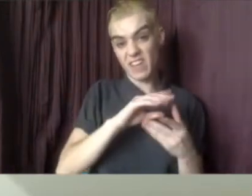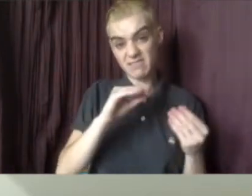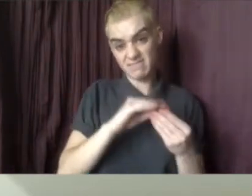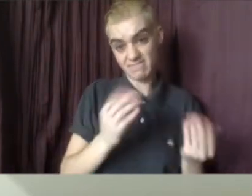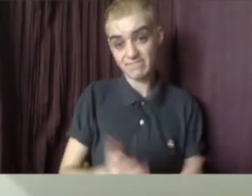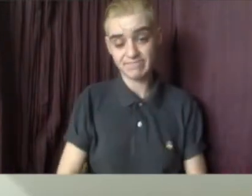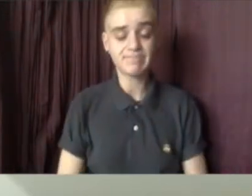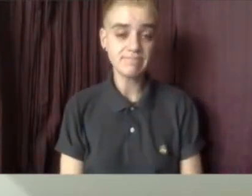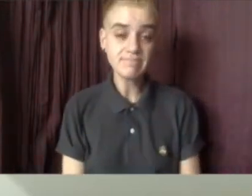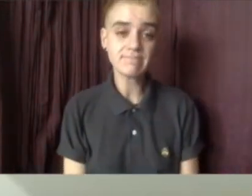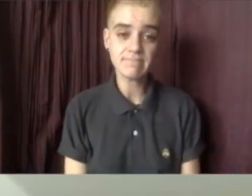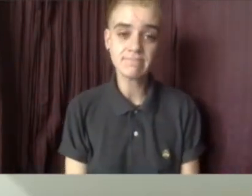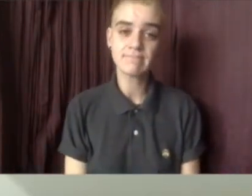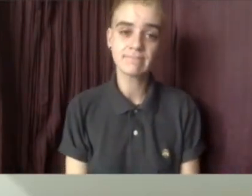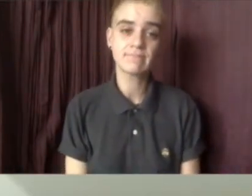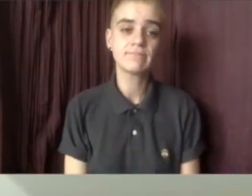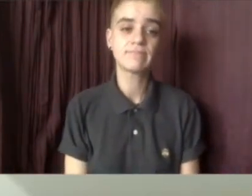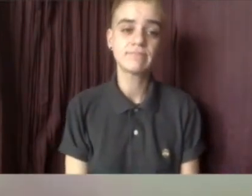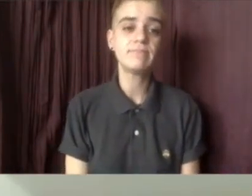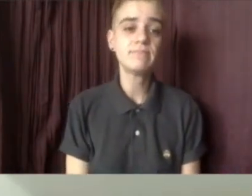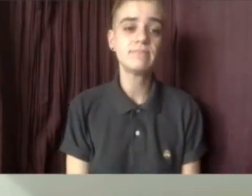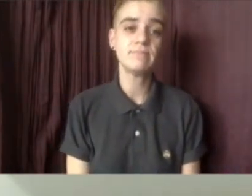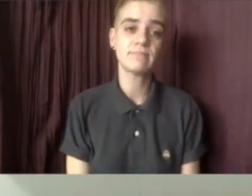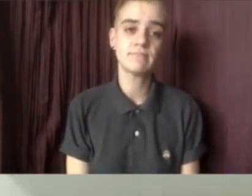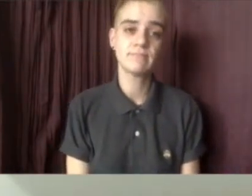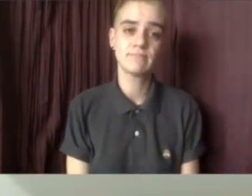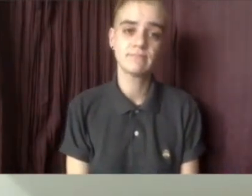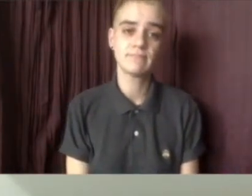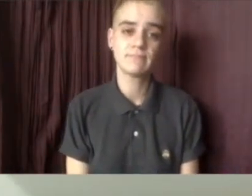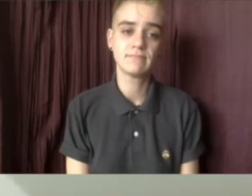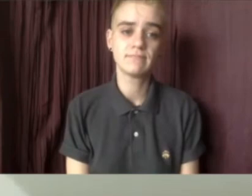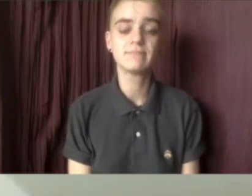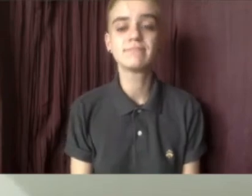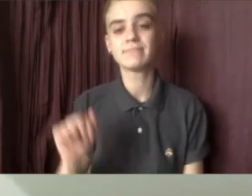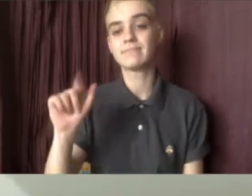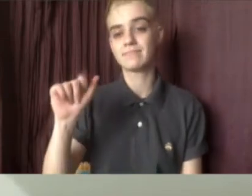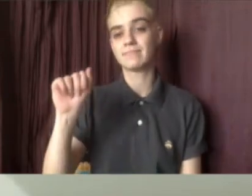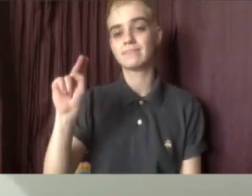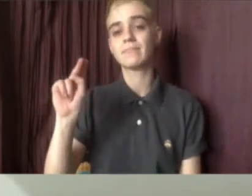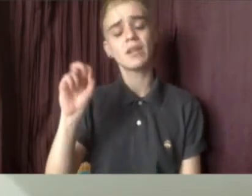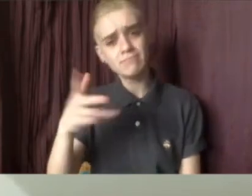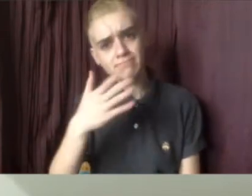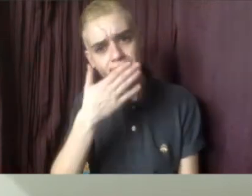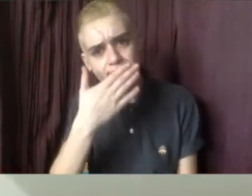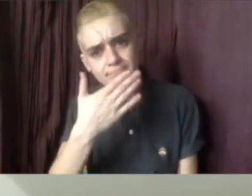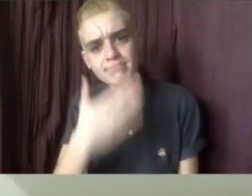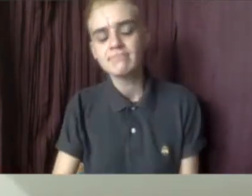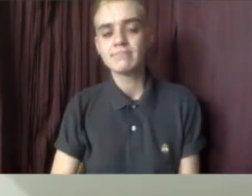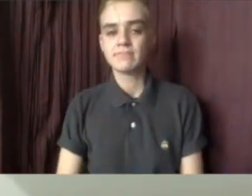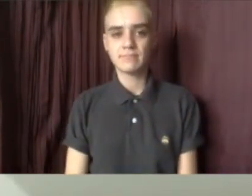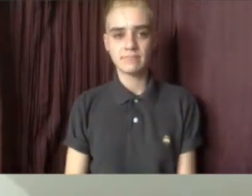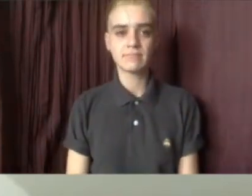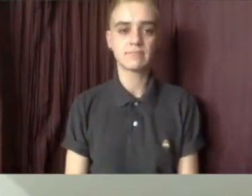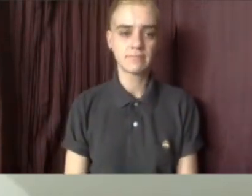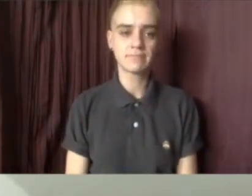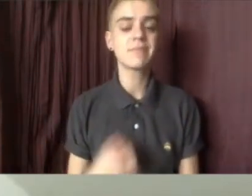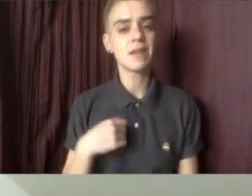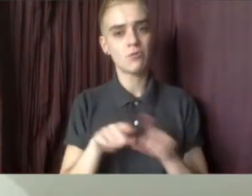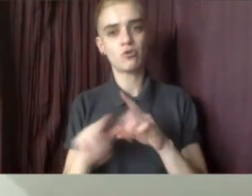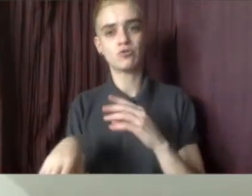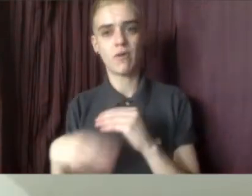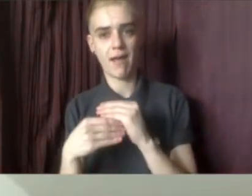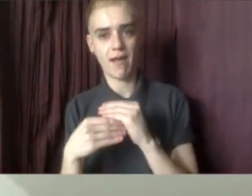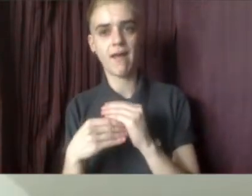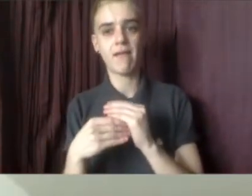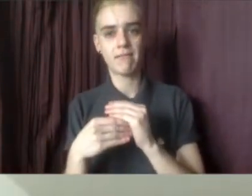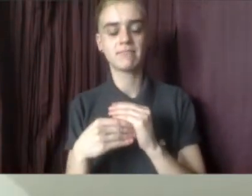on misinformation, on how to identify it, combat it, and you know, acknowledge that we are all susceptible to it. It's not